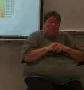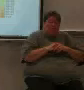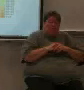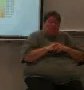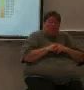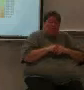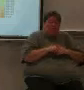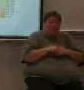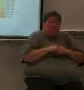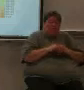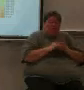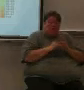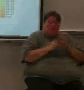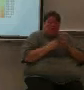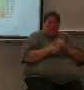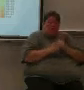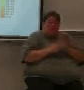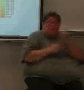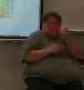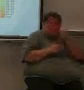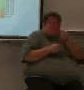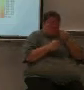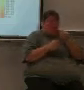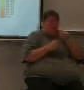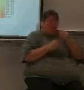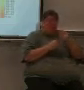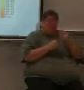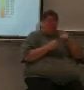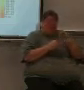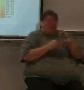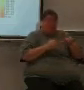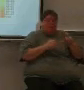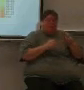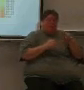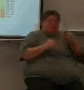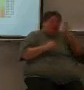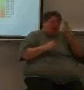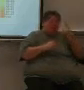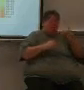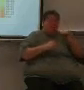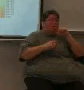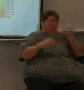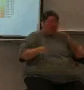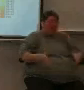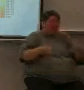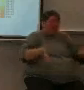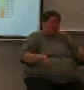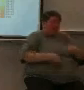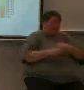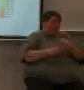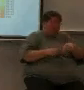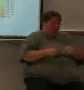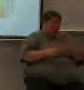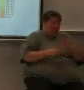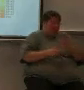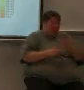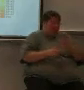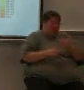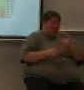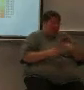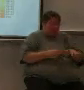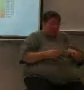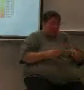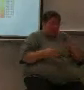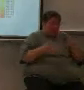immediately upon dissolving in there. So rainwater is not exactly neutral, whereas if you just basically evaporate water and measure its pH